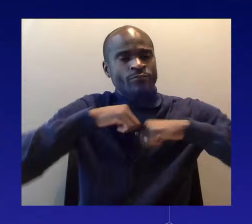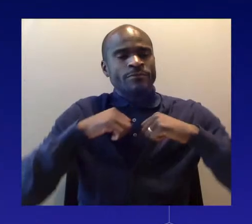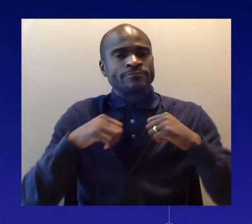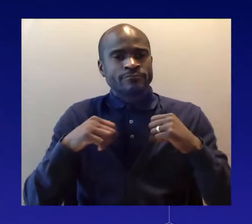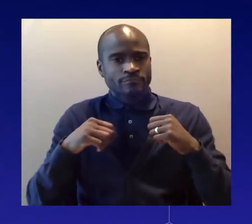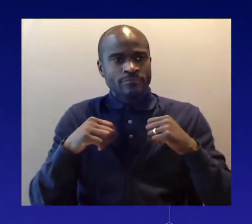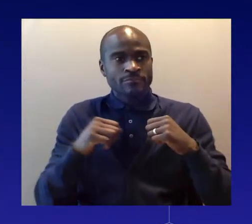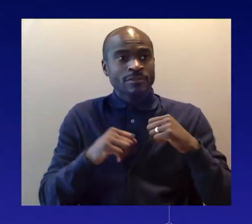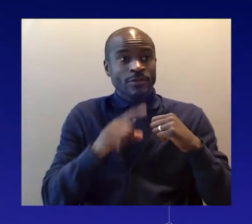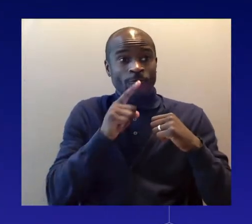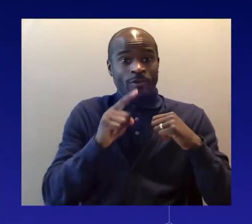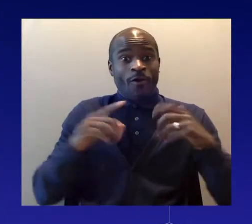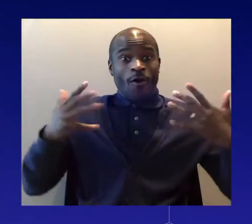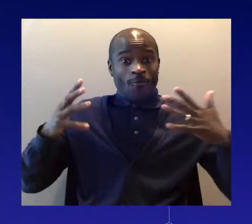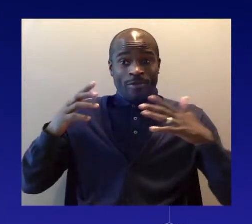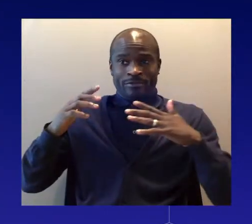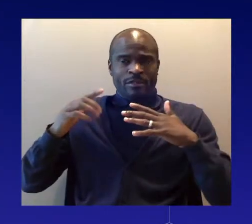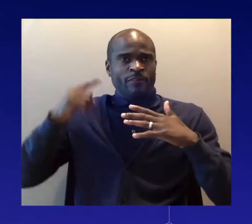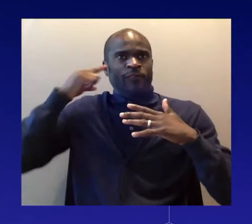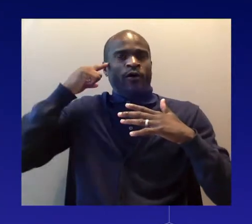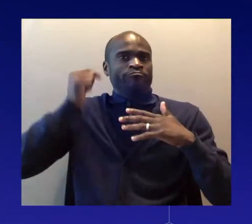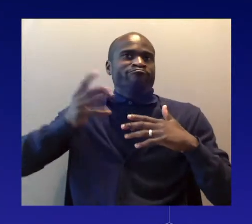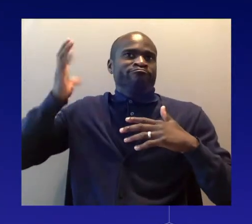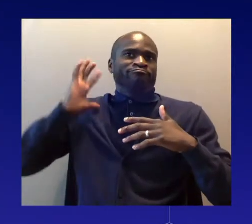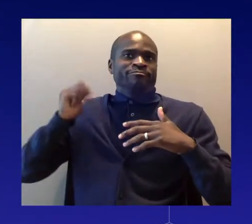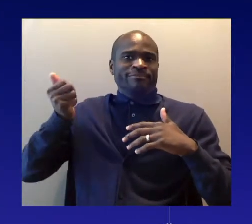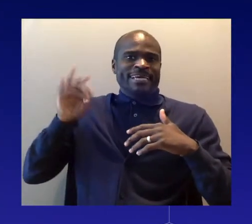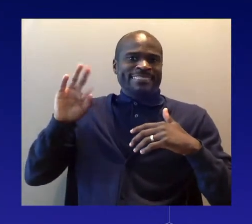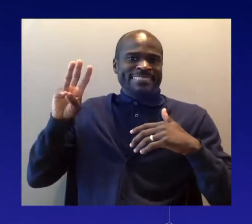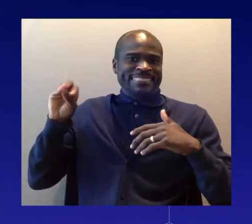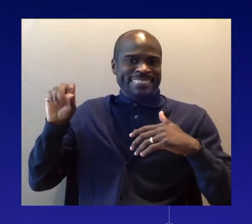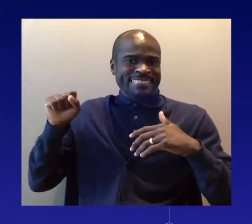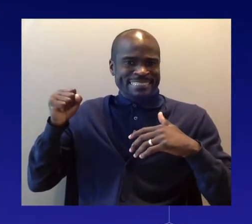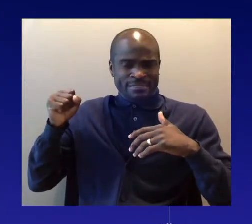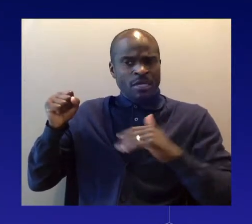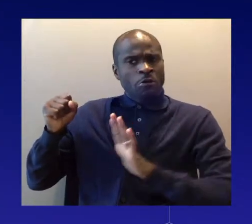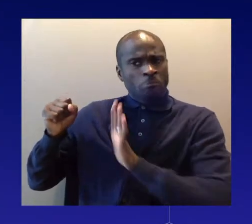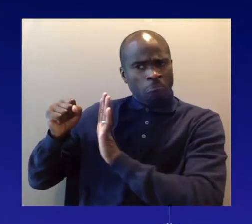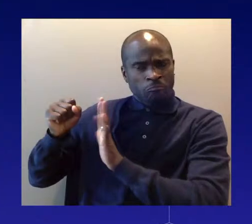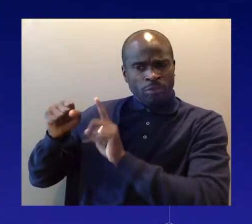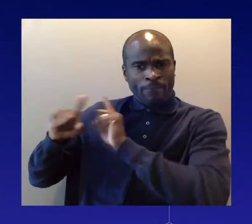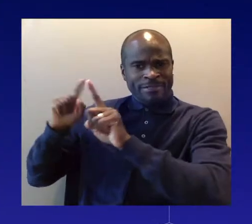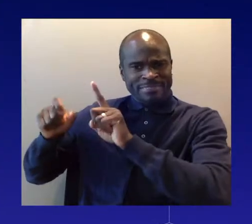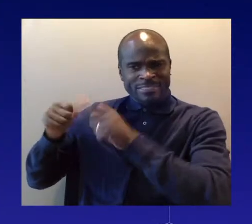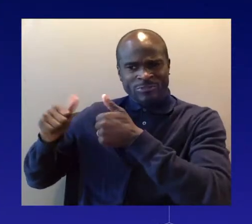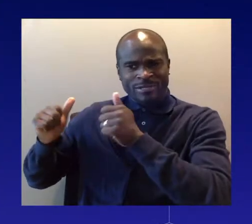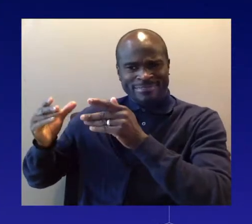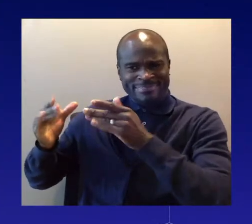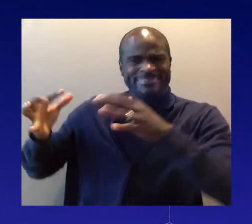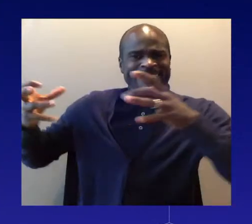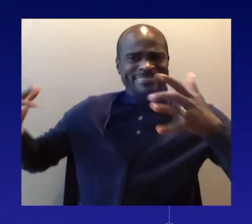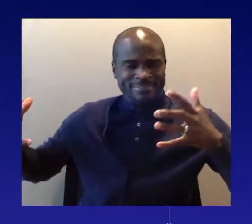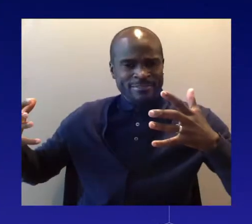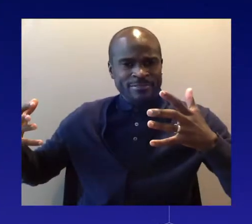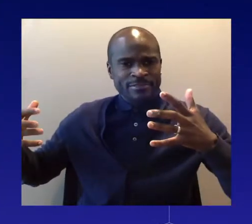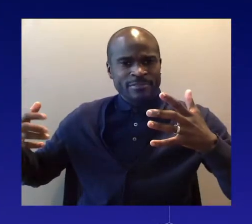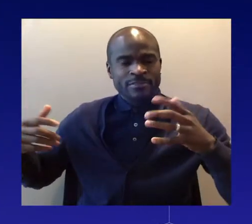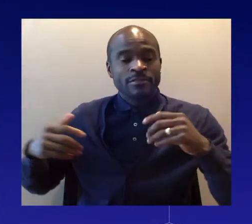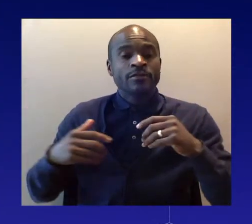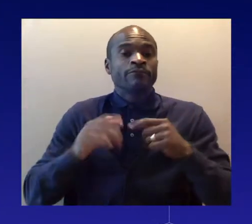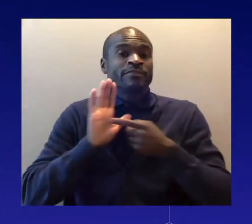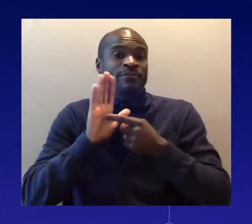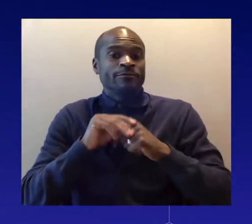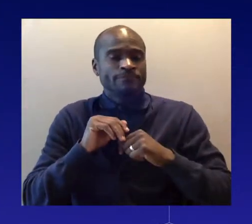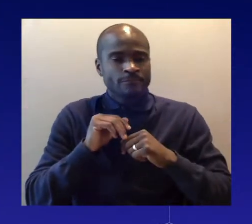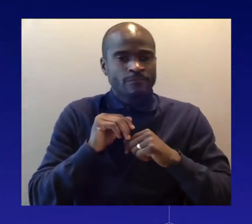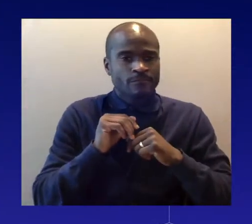we can make these things more robust. For example, the question is not only right care, right time, so that means sometimes they'll have to get to us, but the question is how can